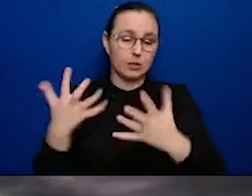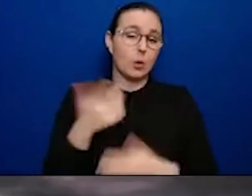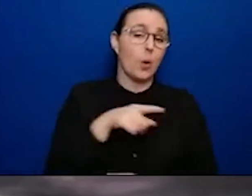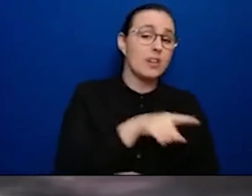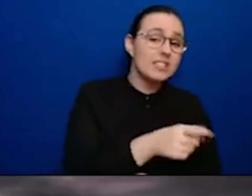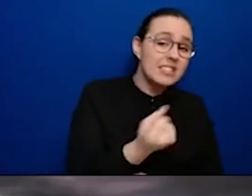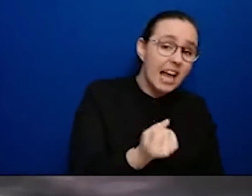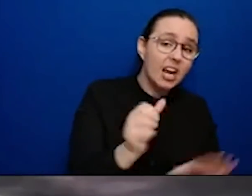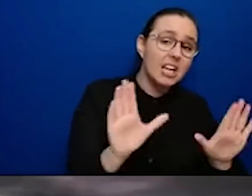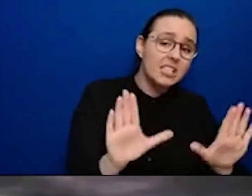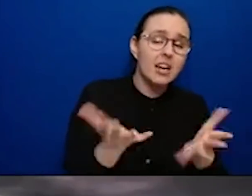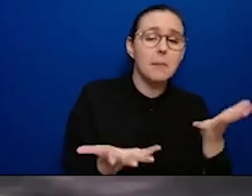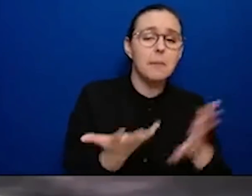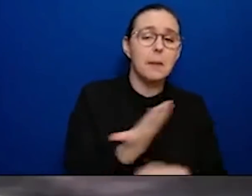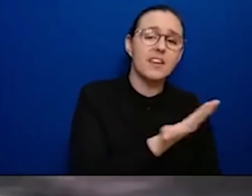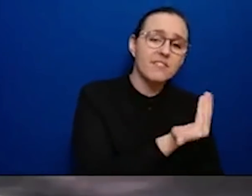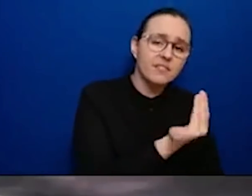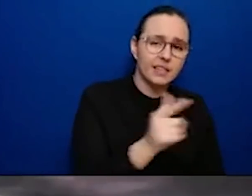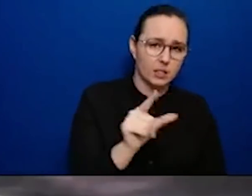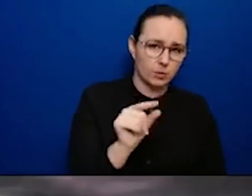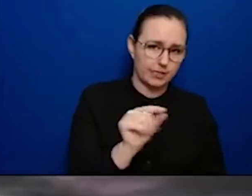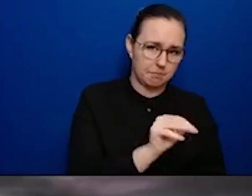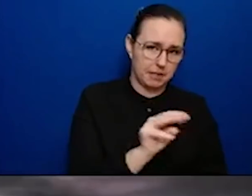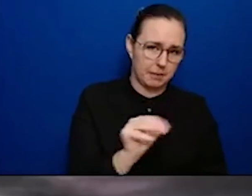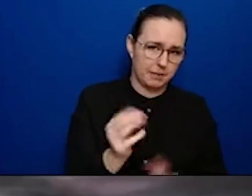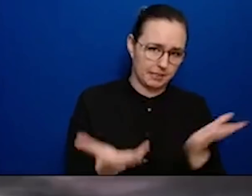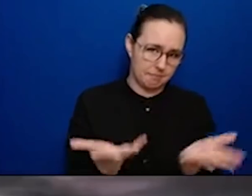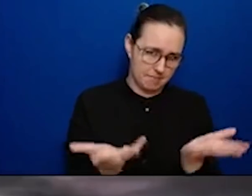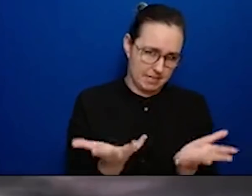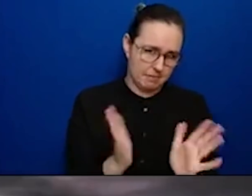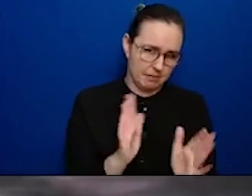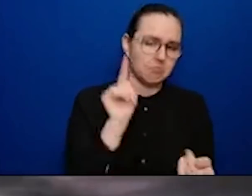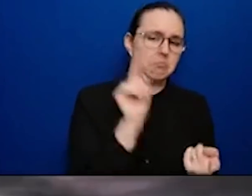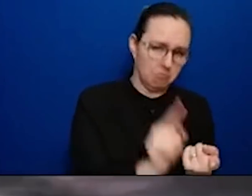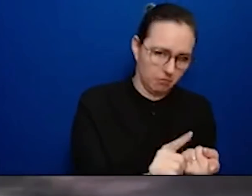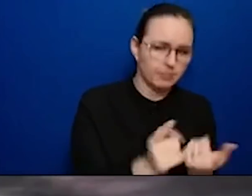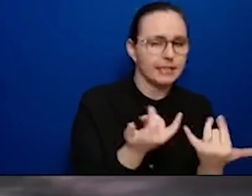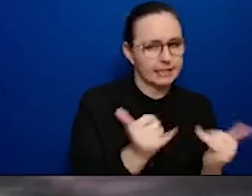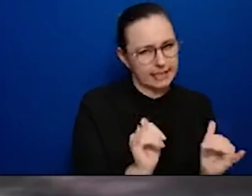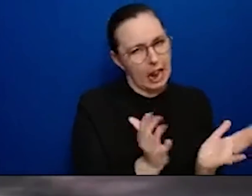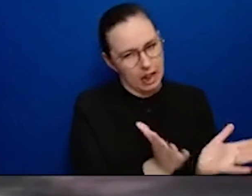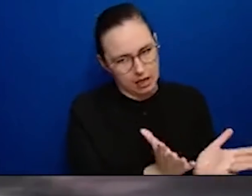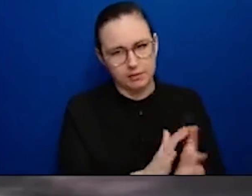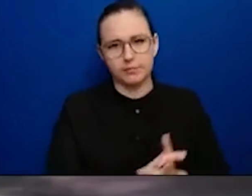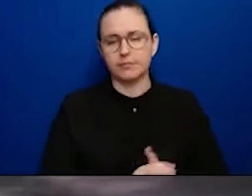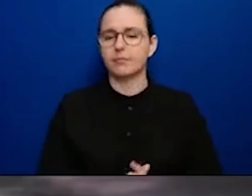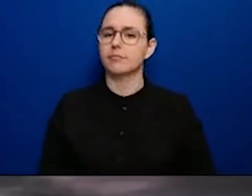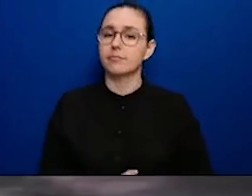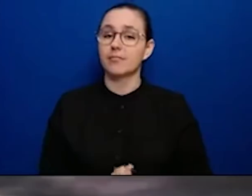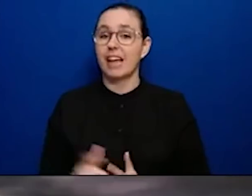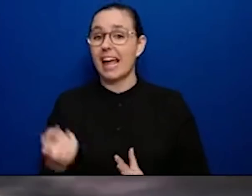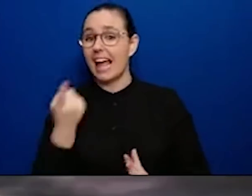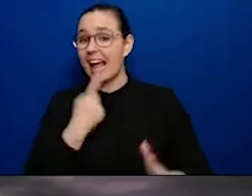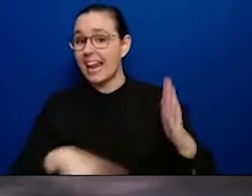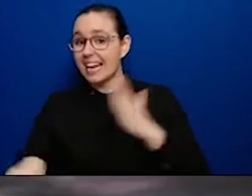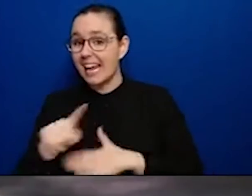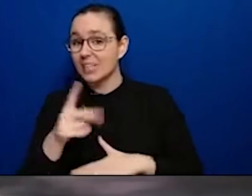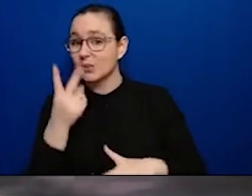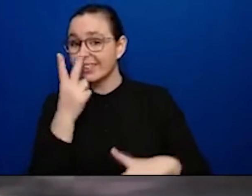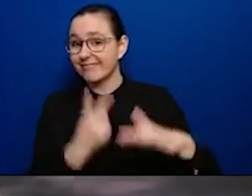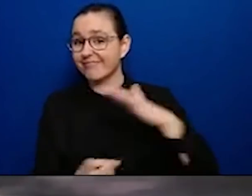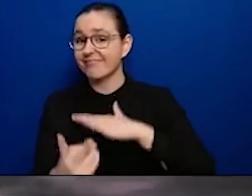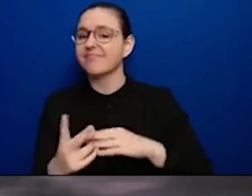The other thing to note, of course, is that we're dealing with record-breaking heat. So an atmospheric river not only brings moisture, but it brings